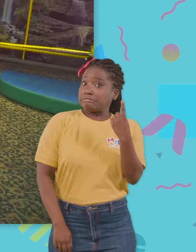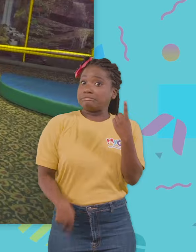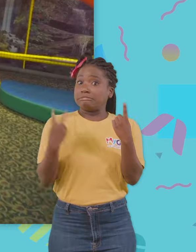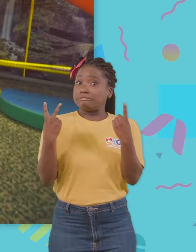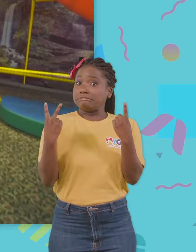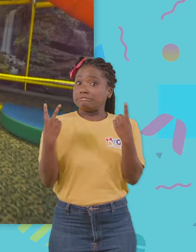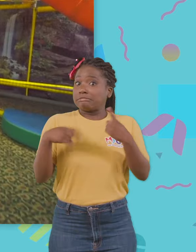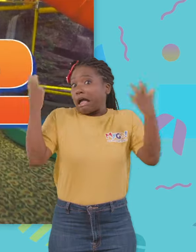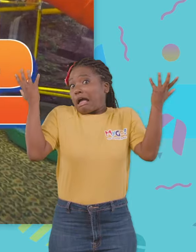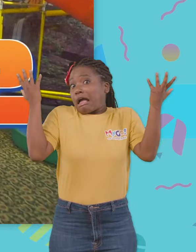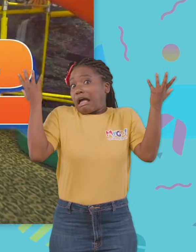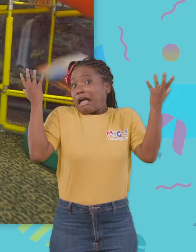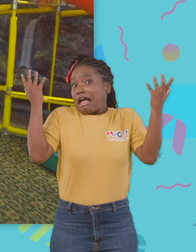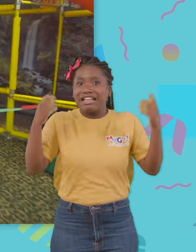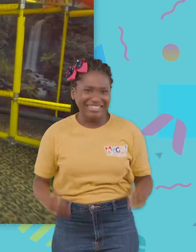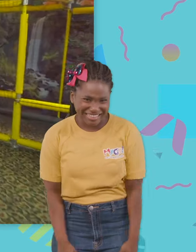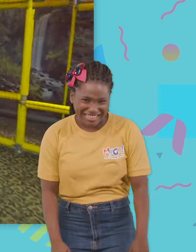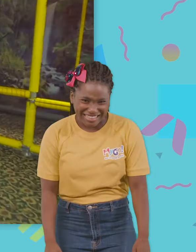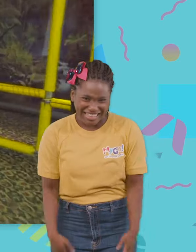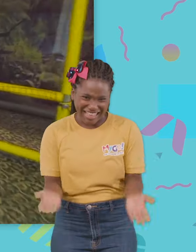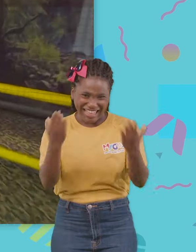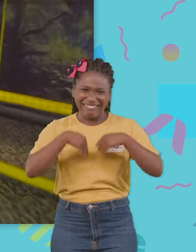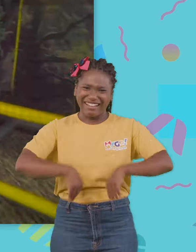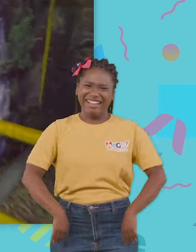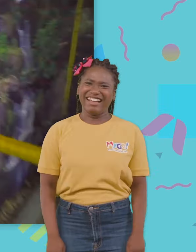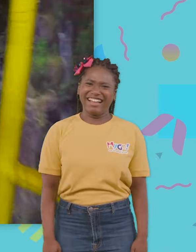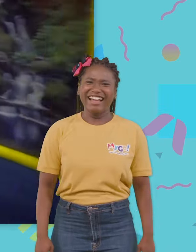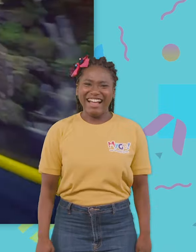There we go. 1, 2, whee! Come on.